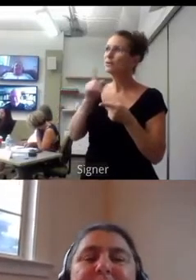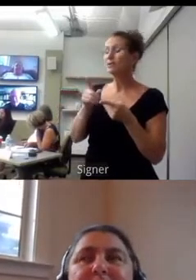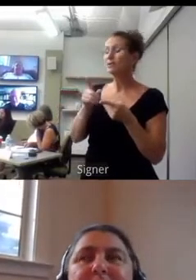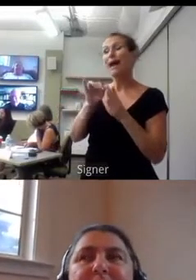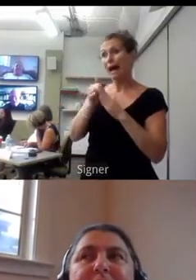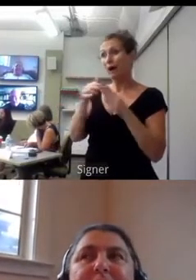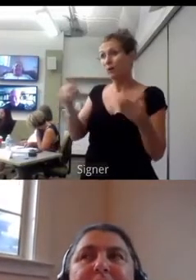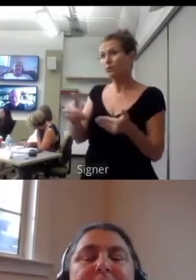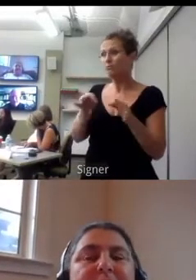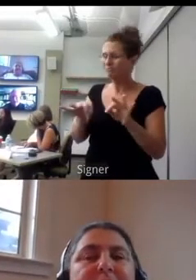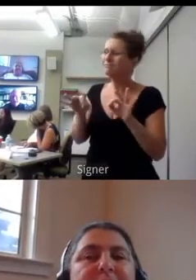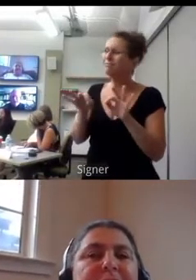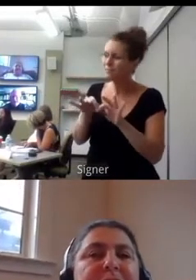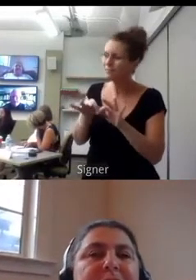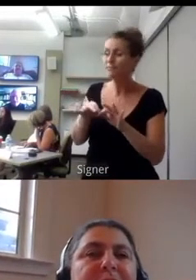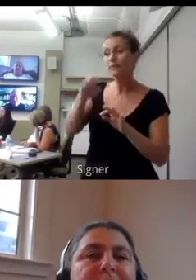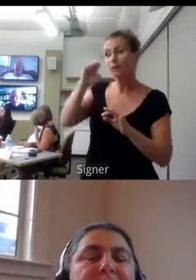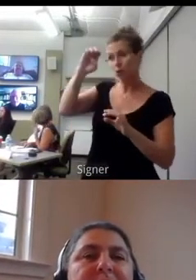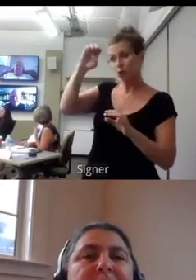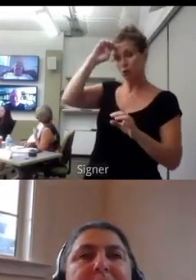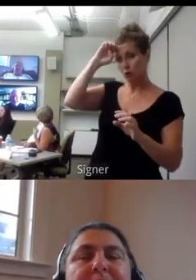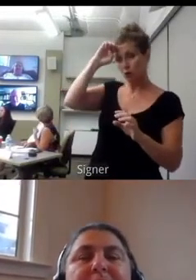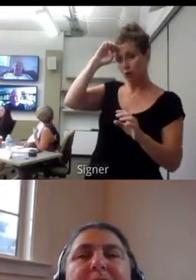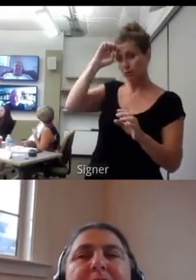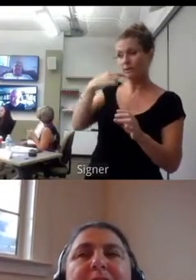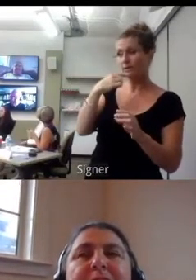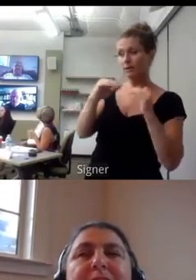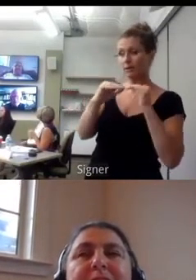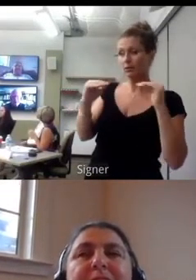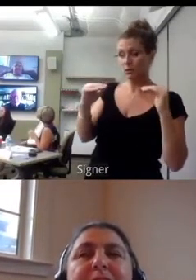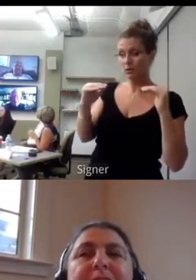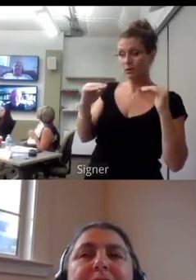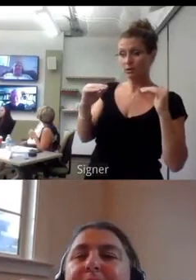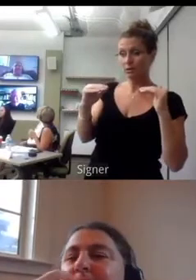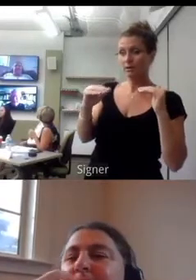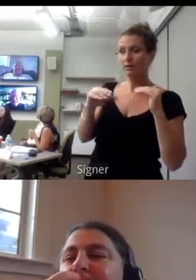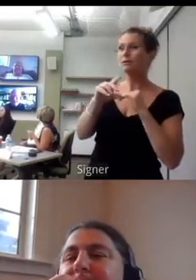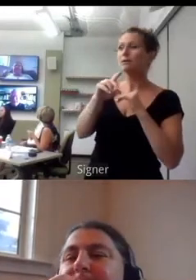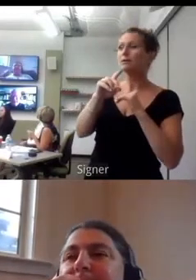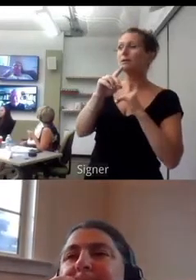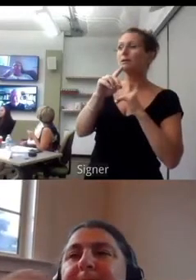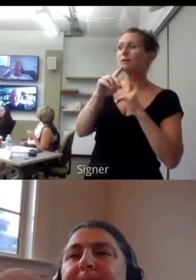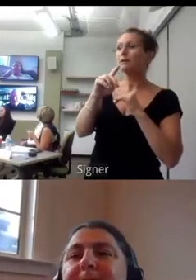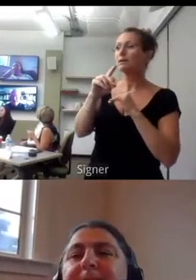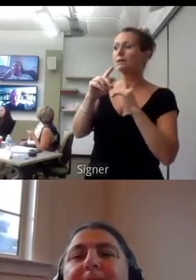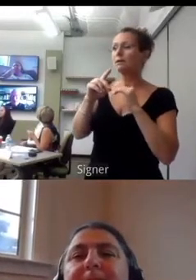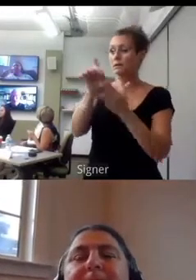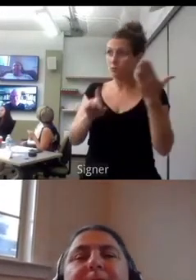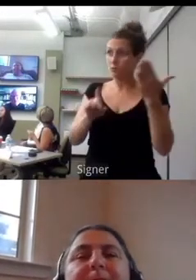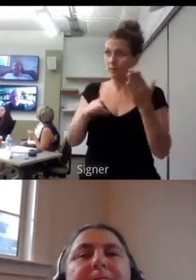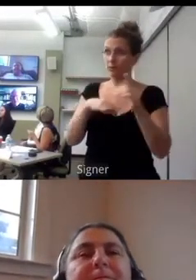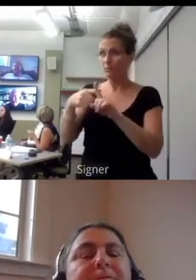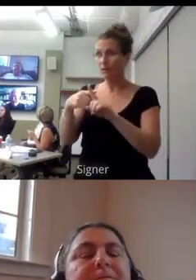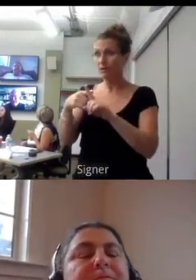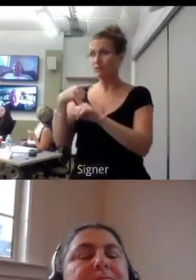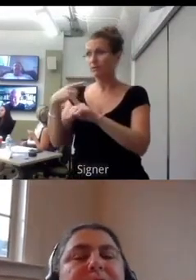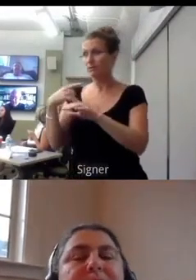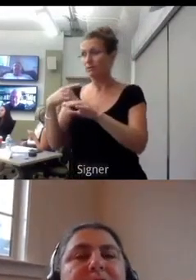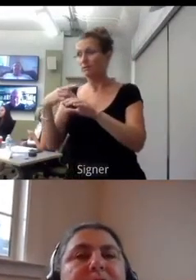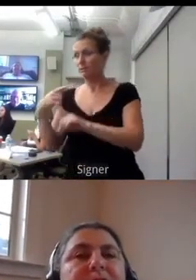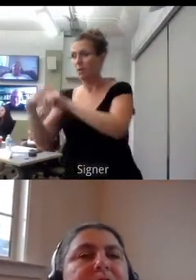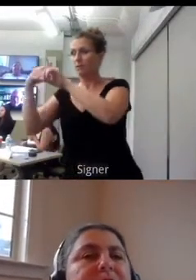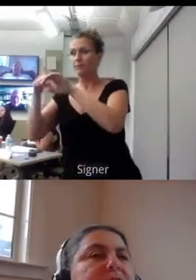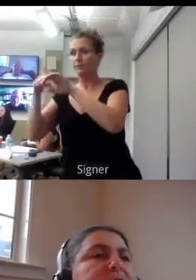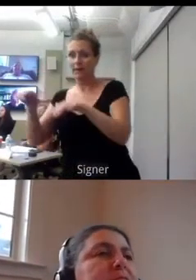say equality is anti-discrimination plus positive action. And what you do is you have an anti-discrimination regime in